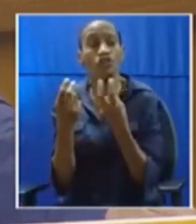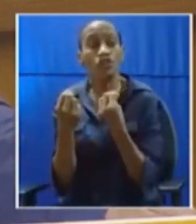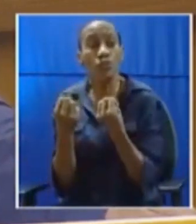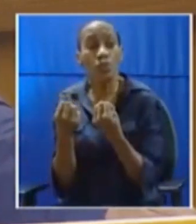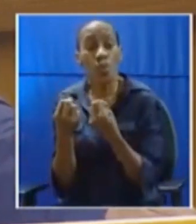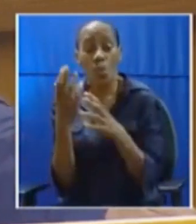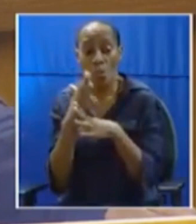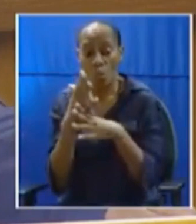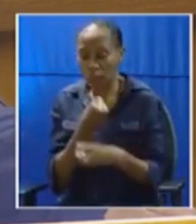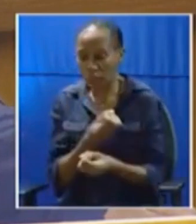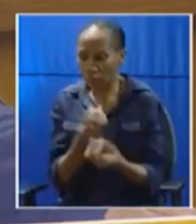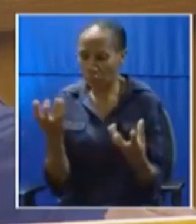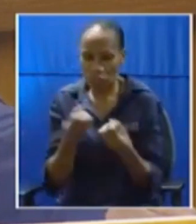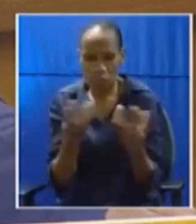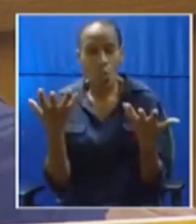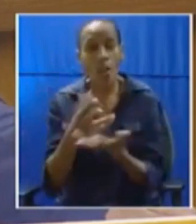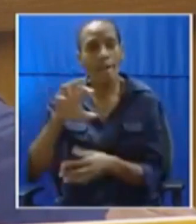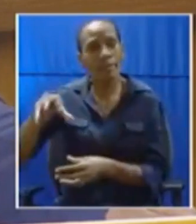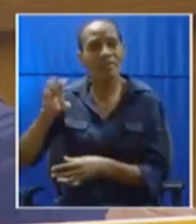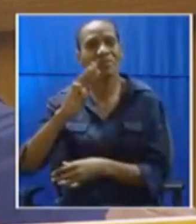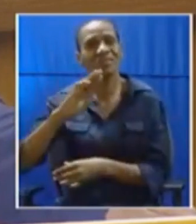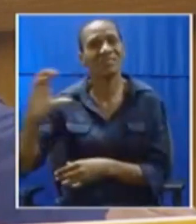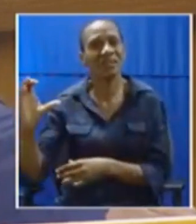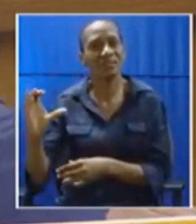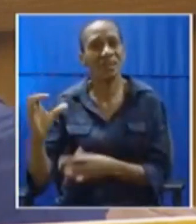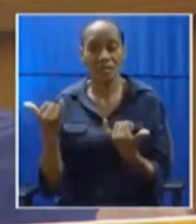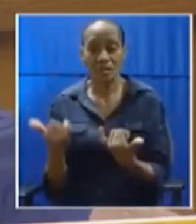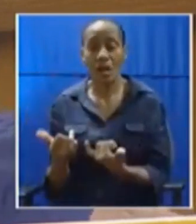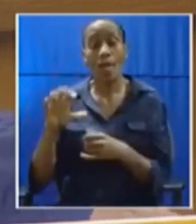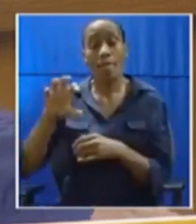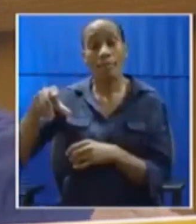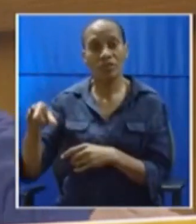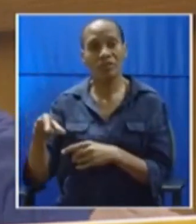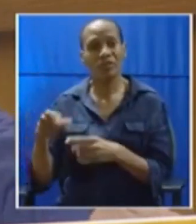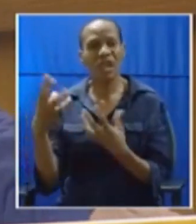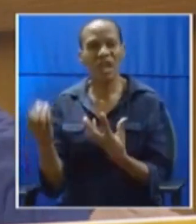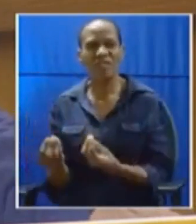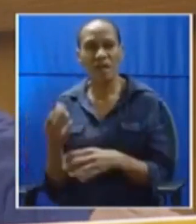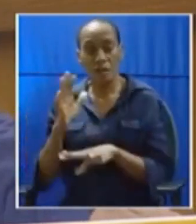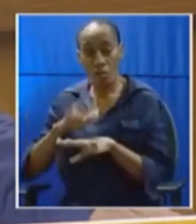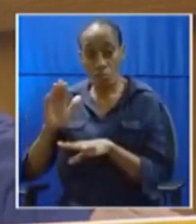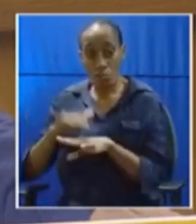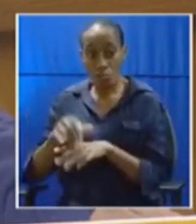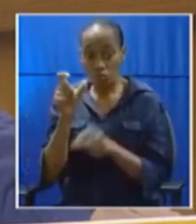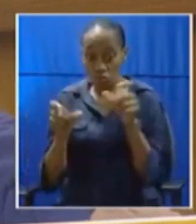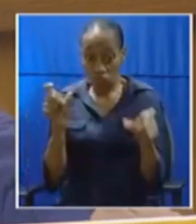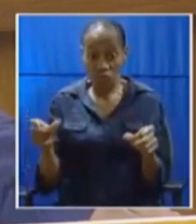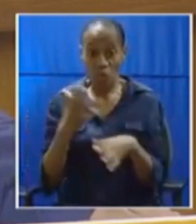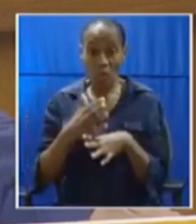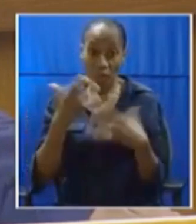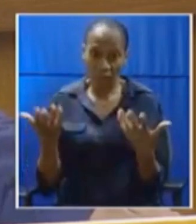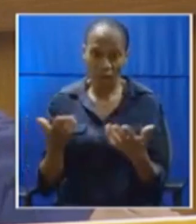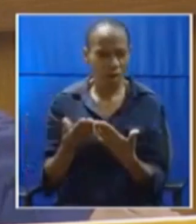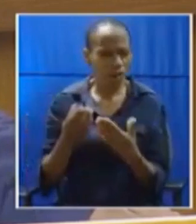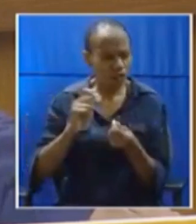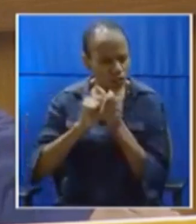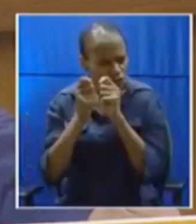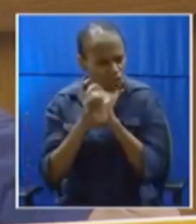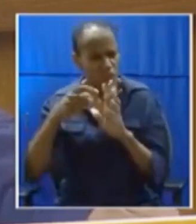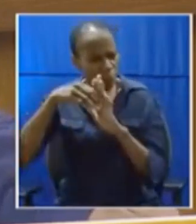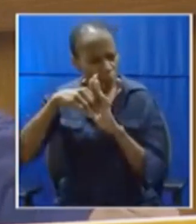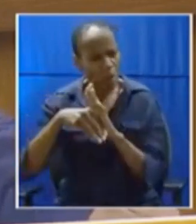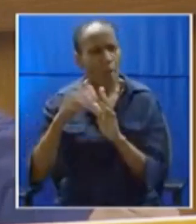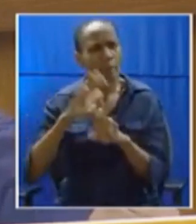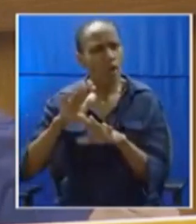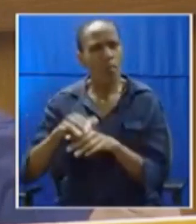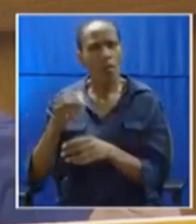year was created in the Western Cape, with the province having by far the lowest unemployment rate in the country and the fastest growth in employment. Fellow